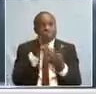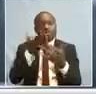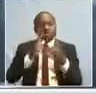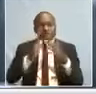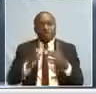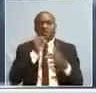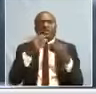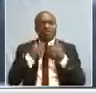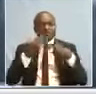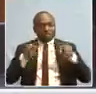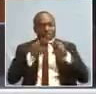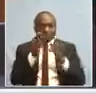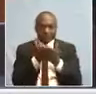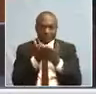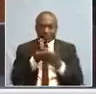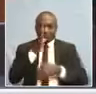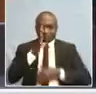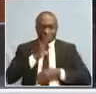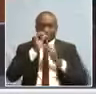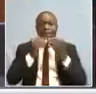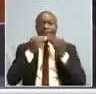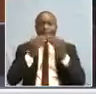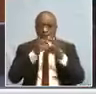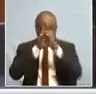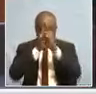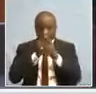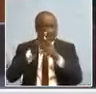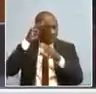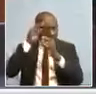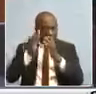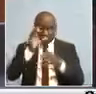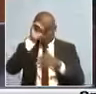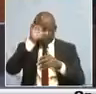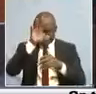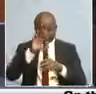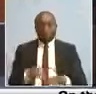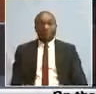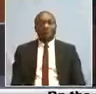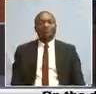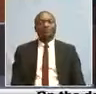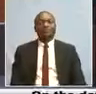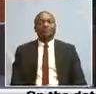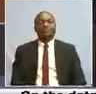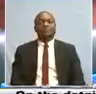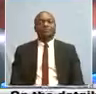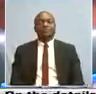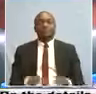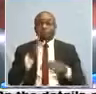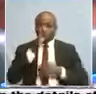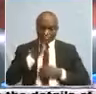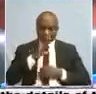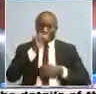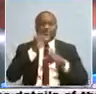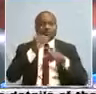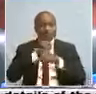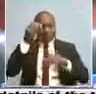like to submit this. Thank you. The Honorable Minister of Mines and Minerals Development. Madam Speaker, just the